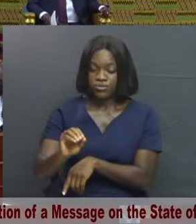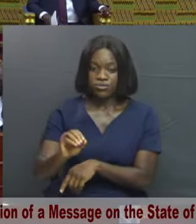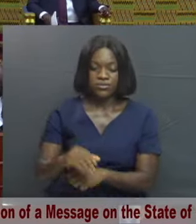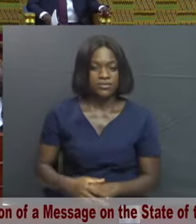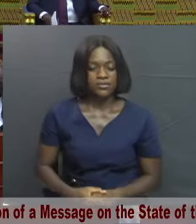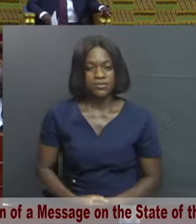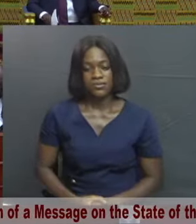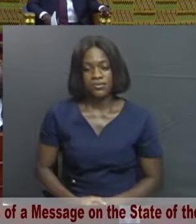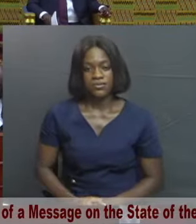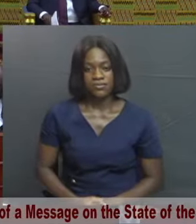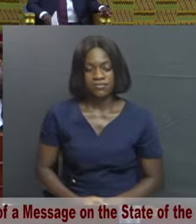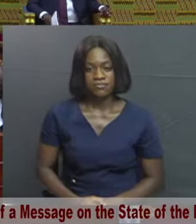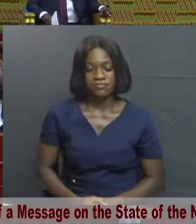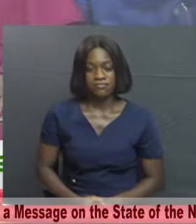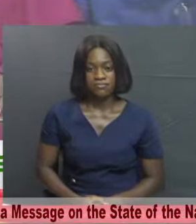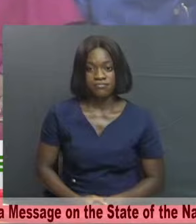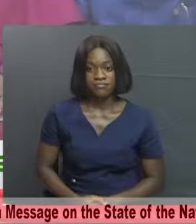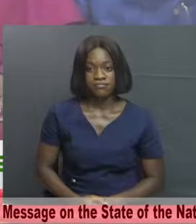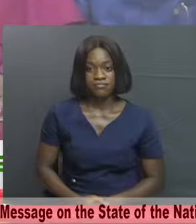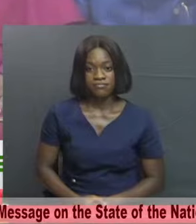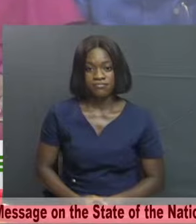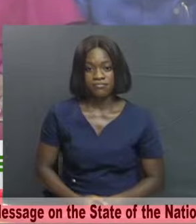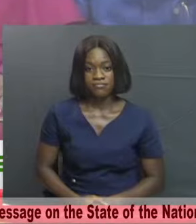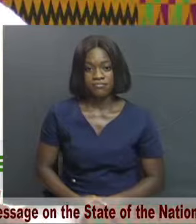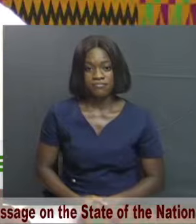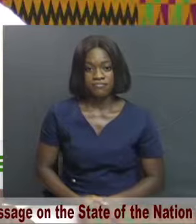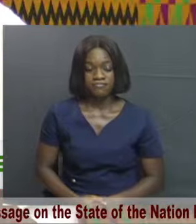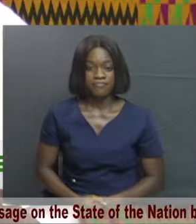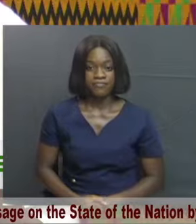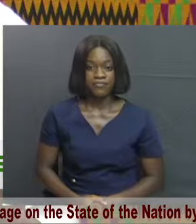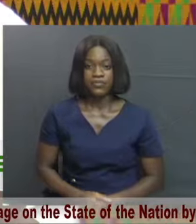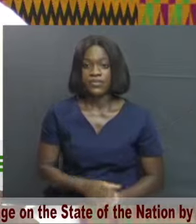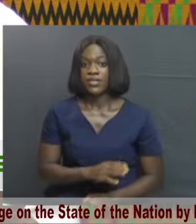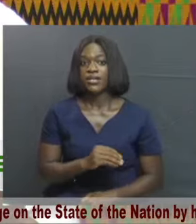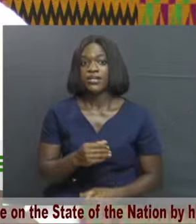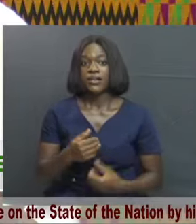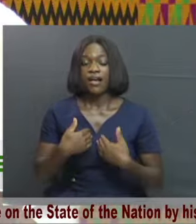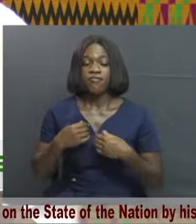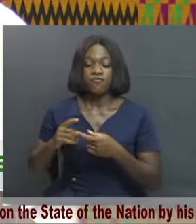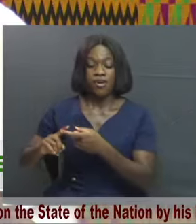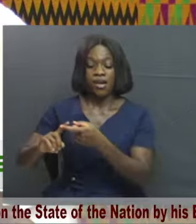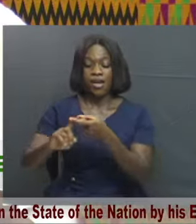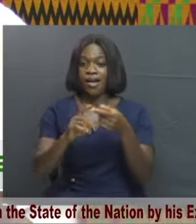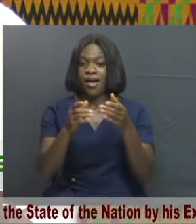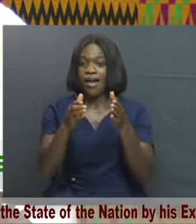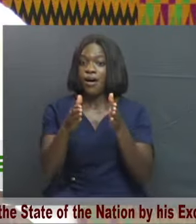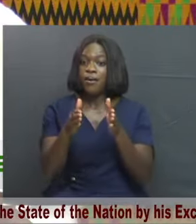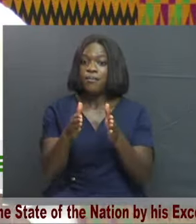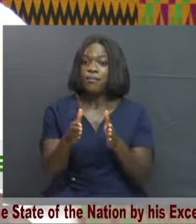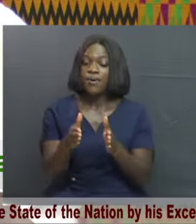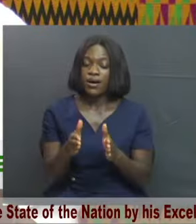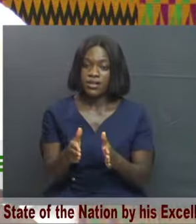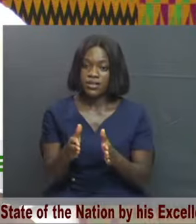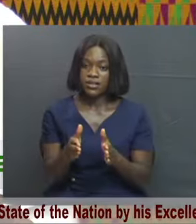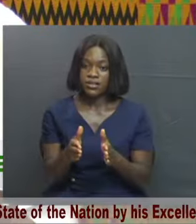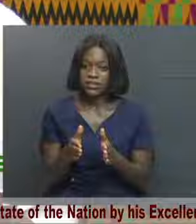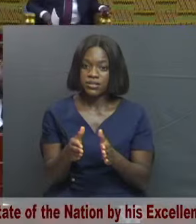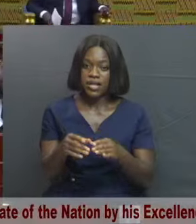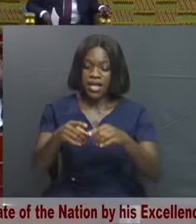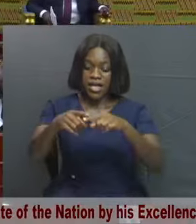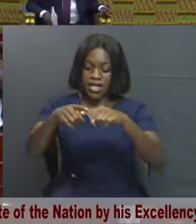organizations and definitely we have our partners our